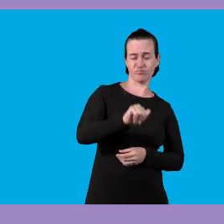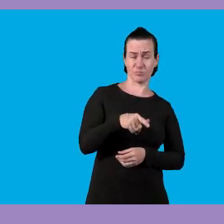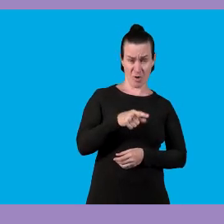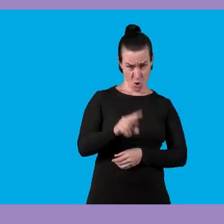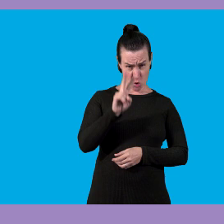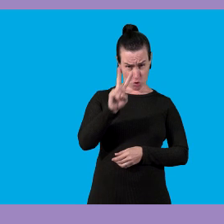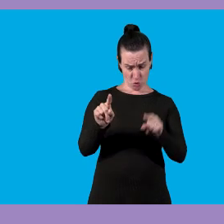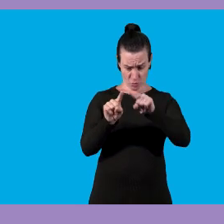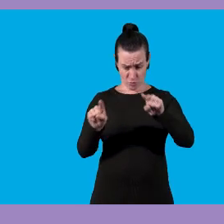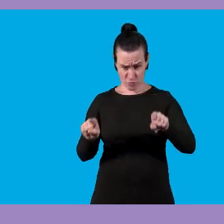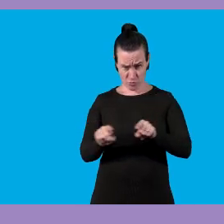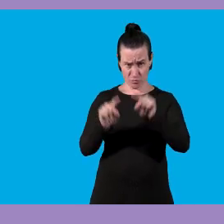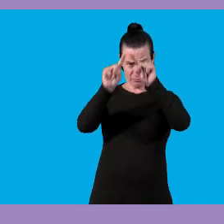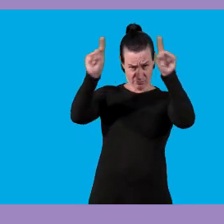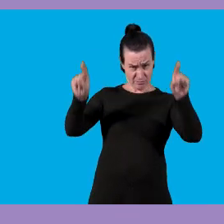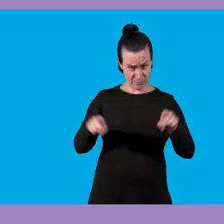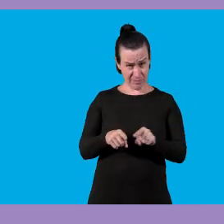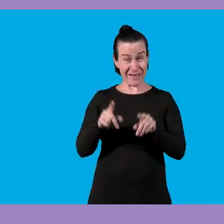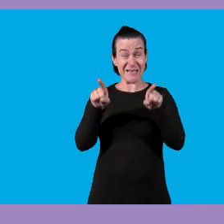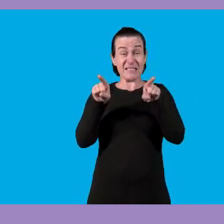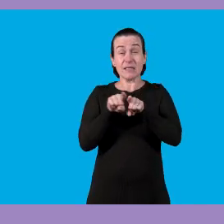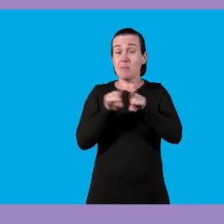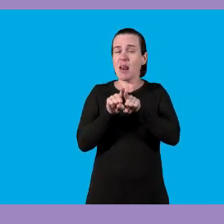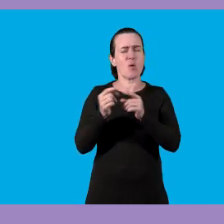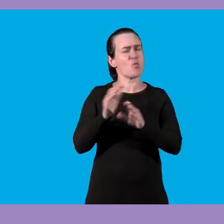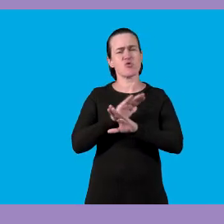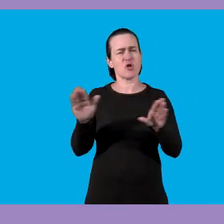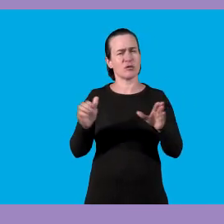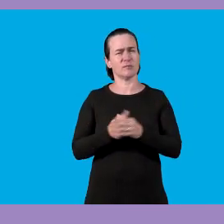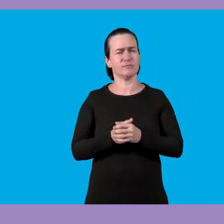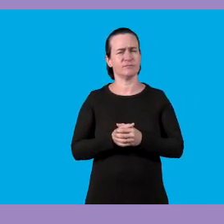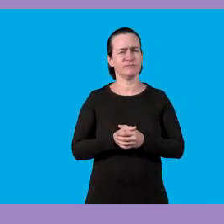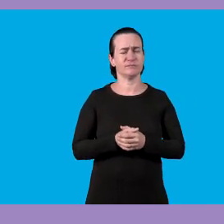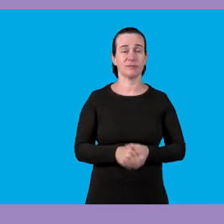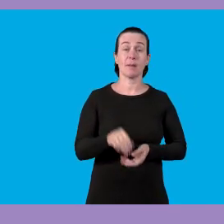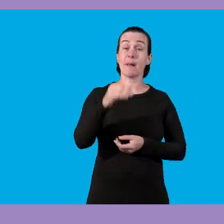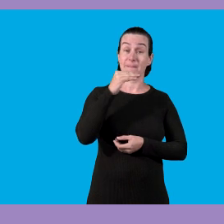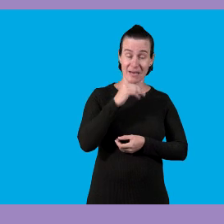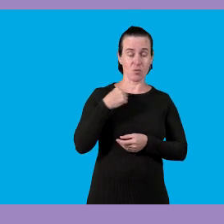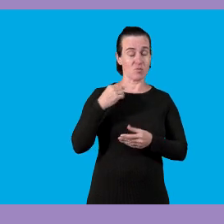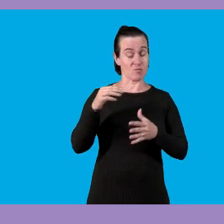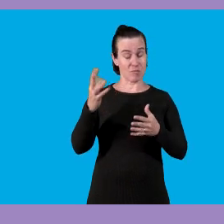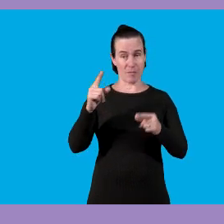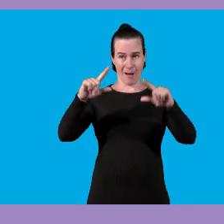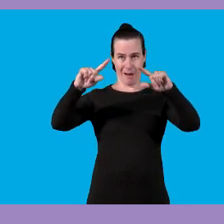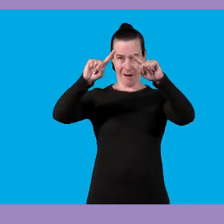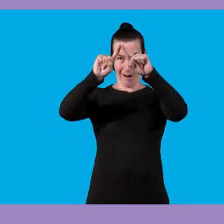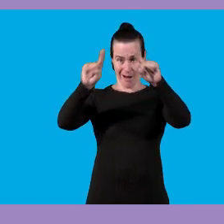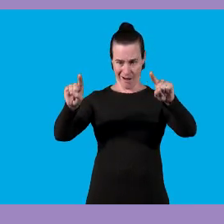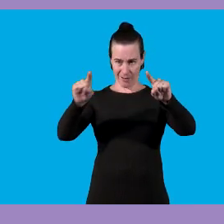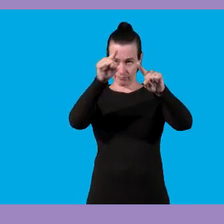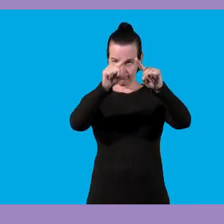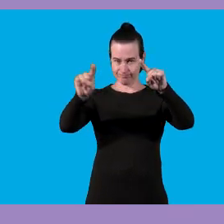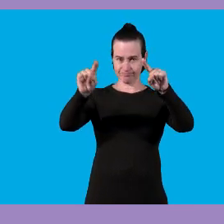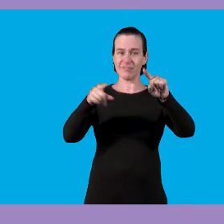By virtue of them being regular, it means that angle J equals to angle B, and angle N equals to